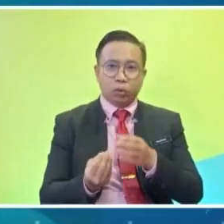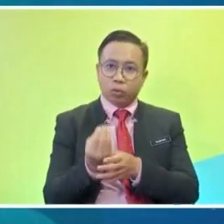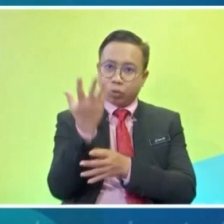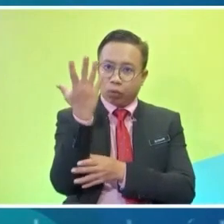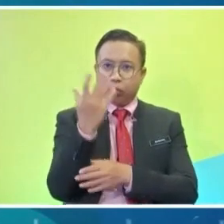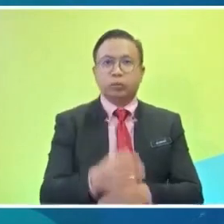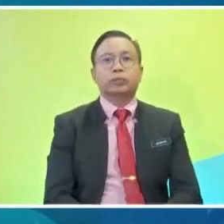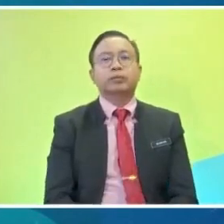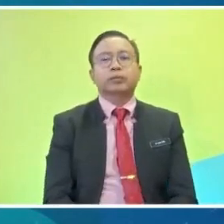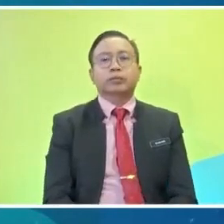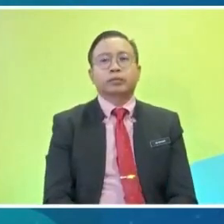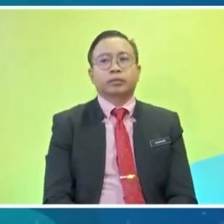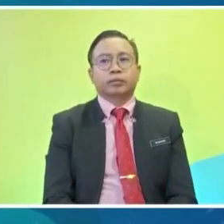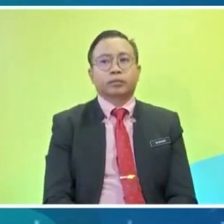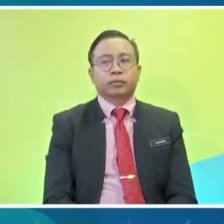Let's see.